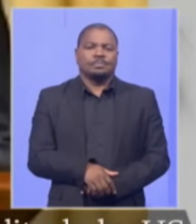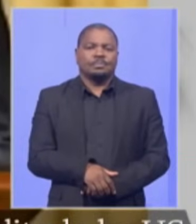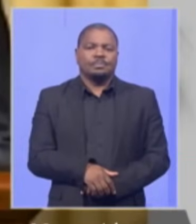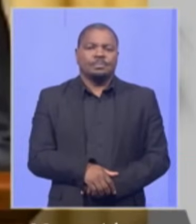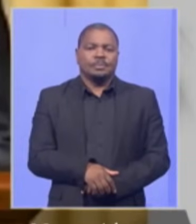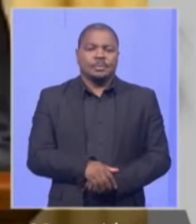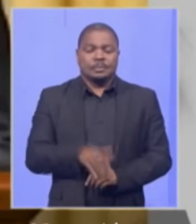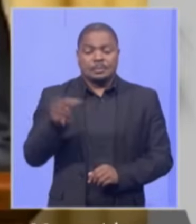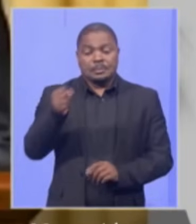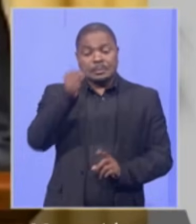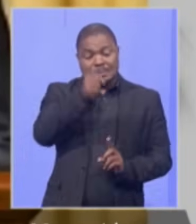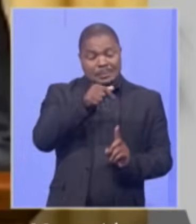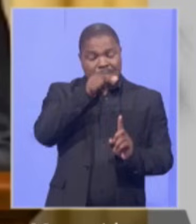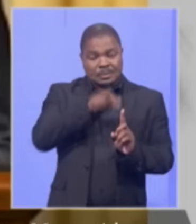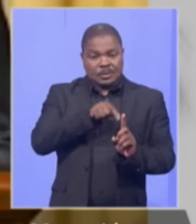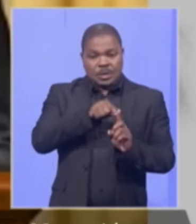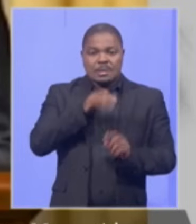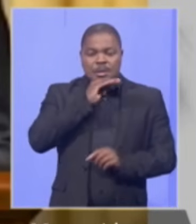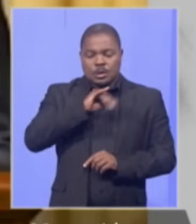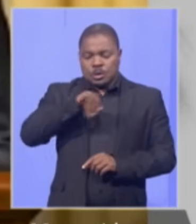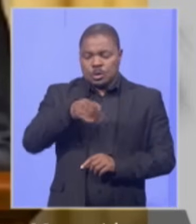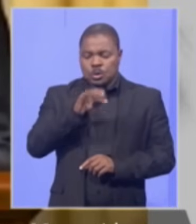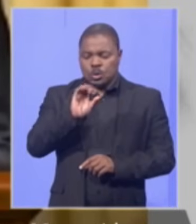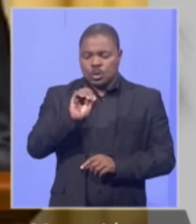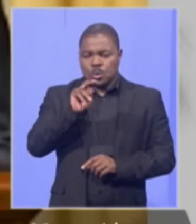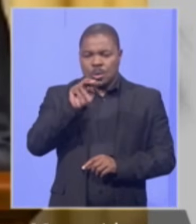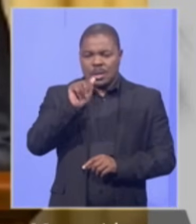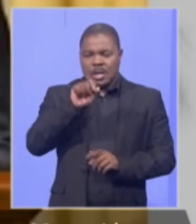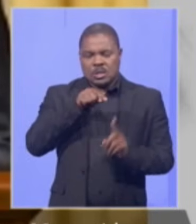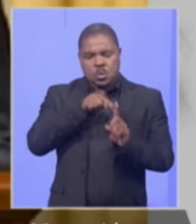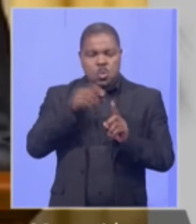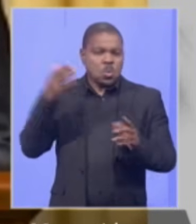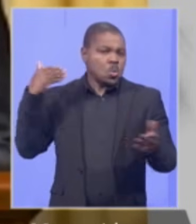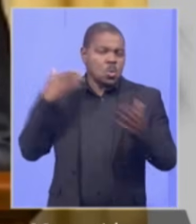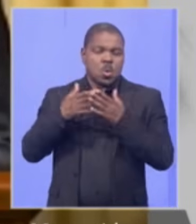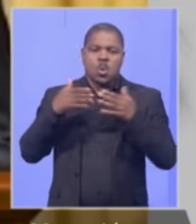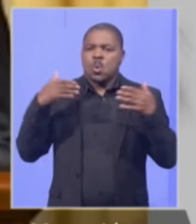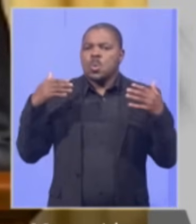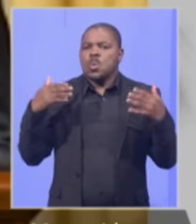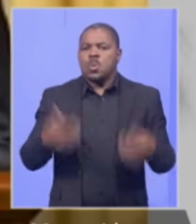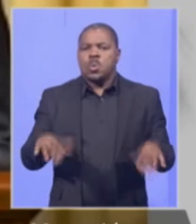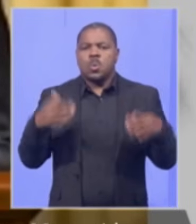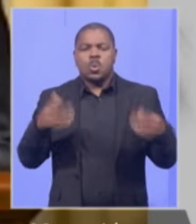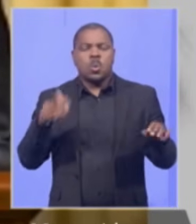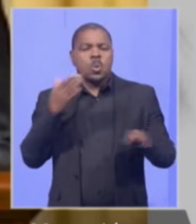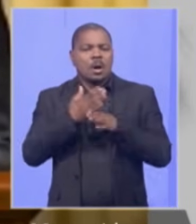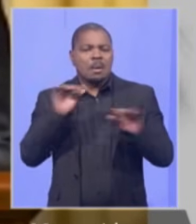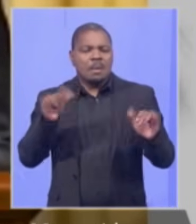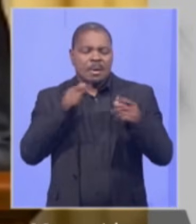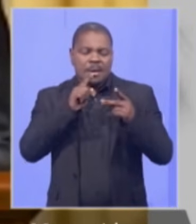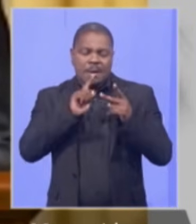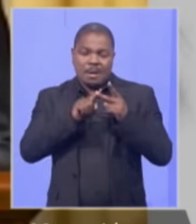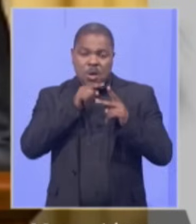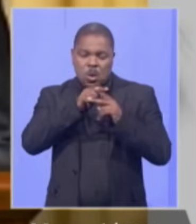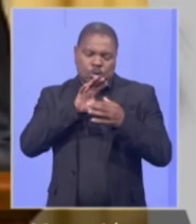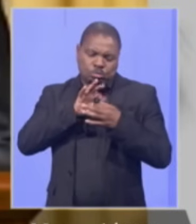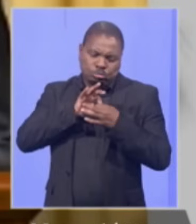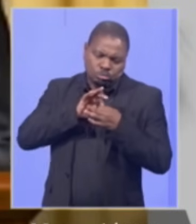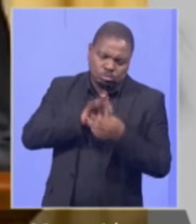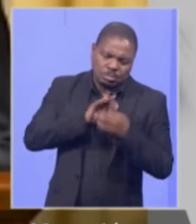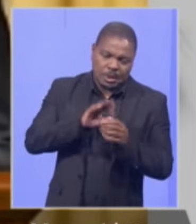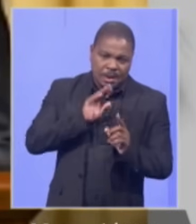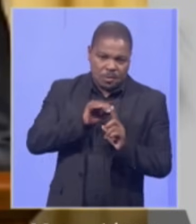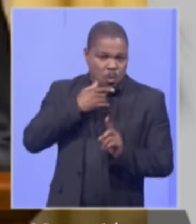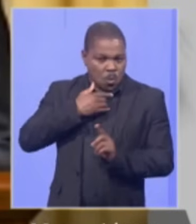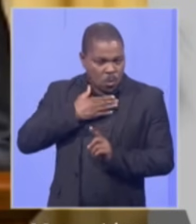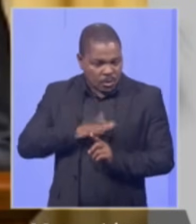Appointment underscores Mr. Jonas's distinguished career and continued commitment to advancing South Africa's